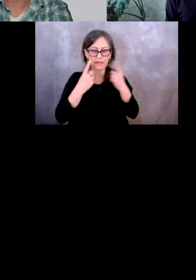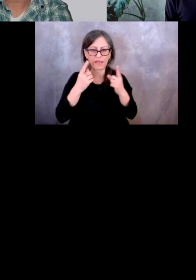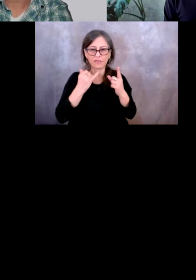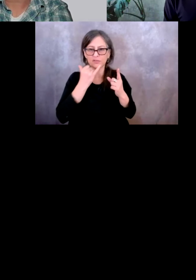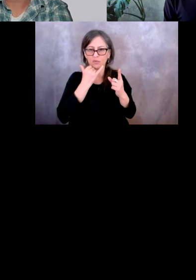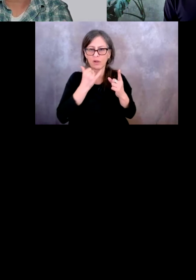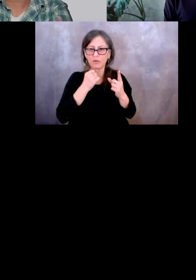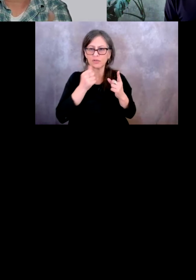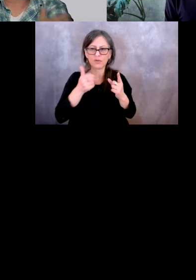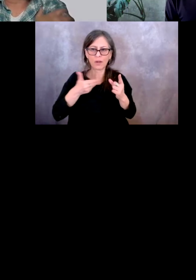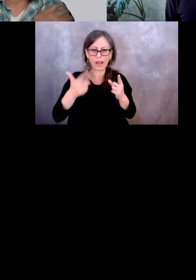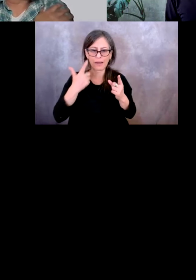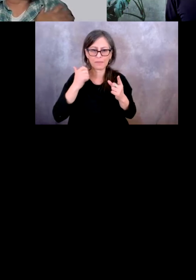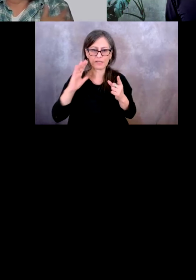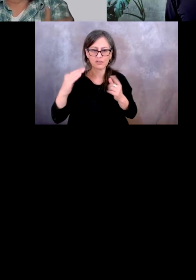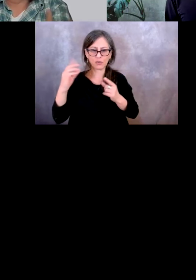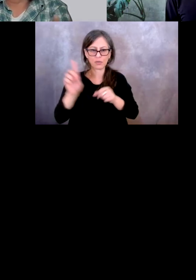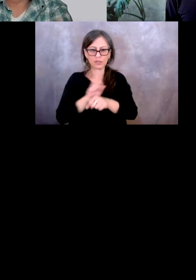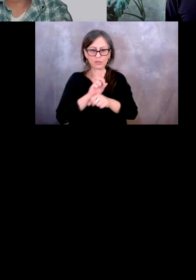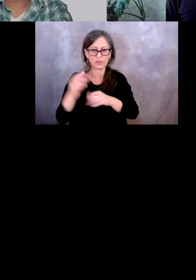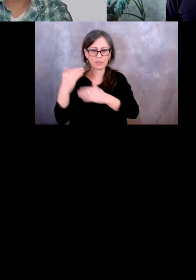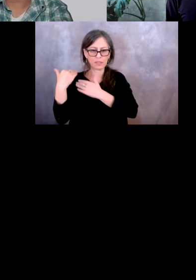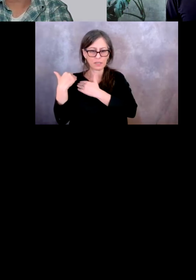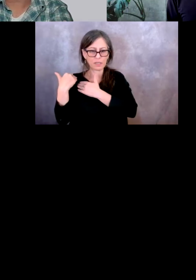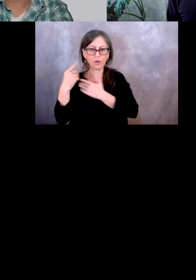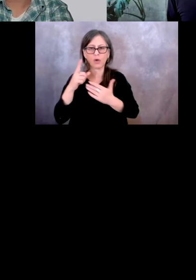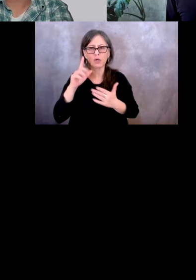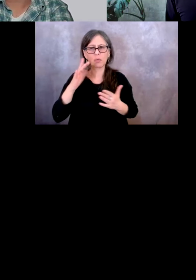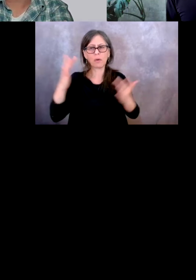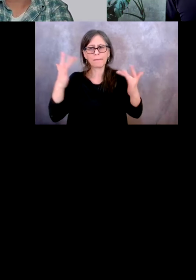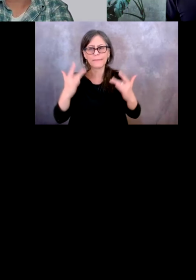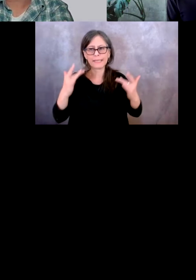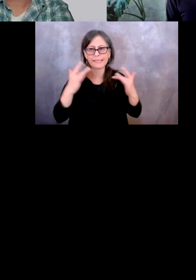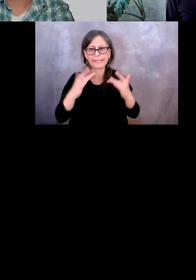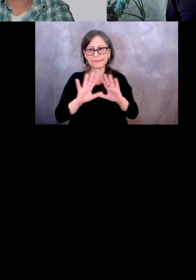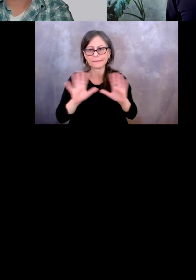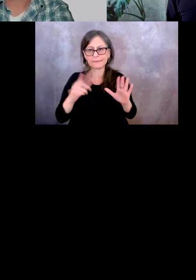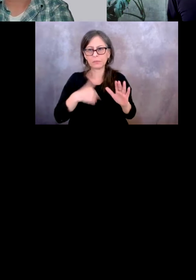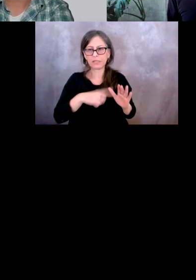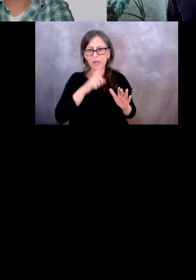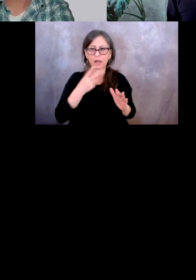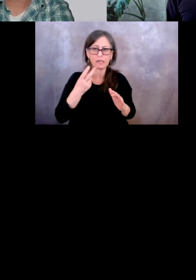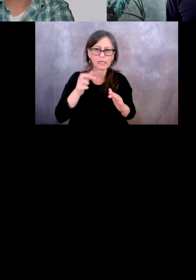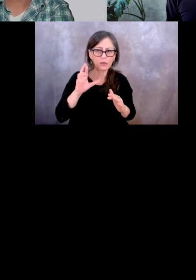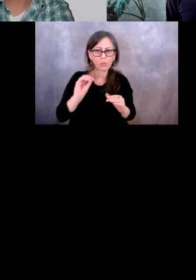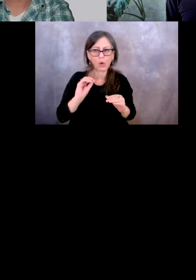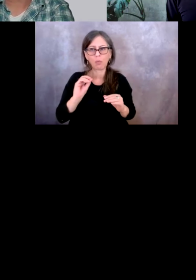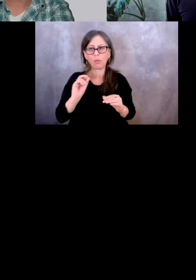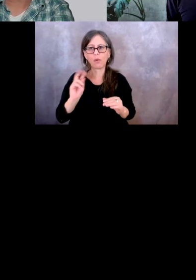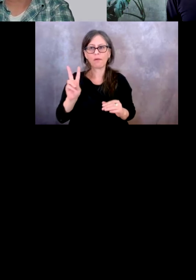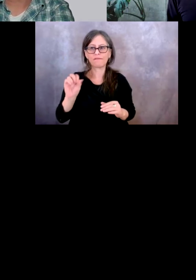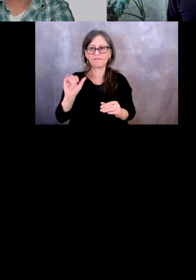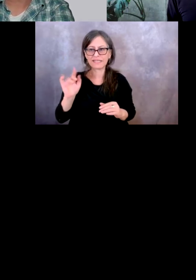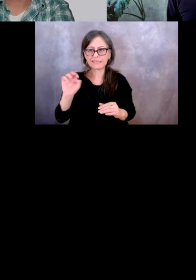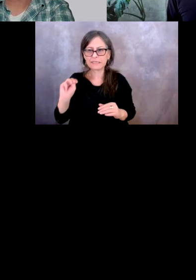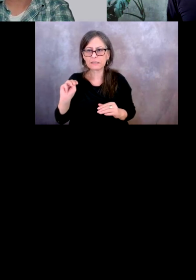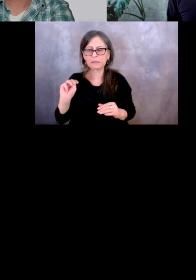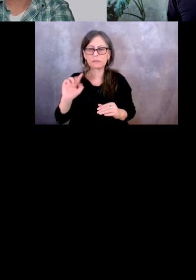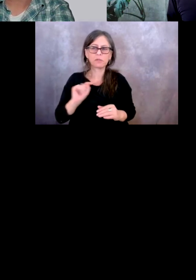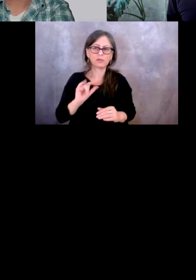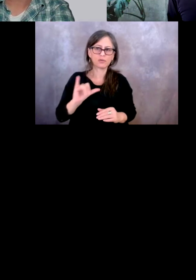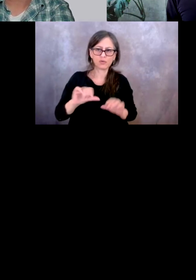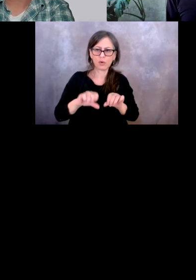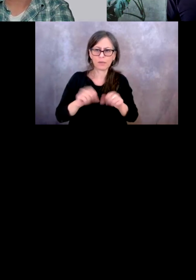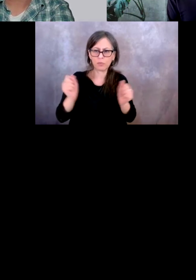because it's your patriotic duty or that you pity us or that we're a hero or a victim or a broken toy or that you saw a